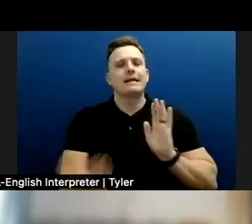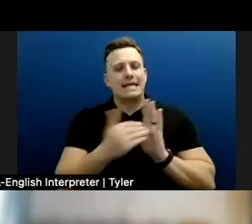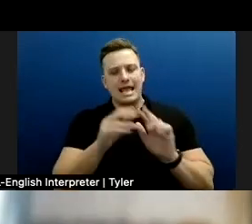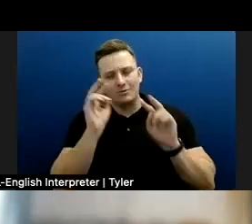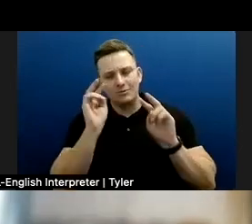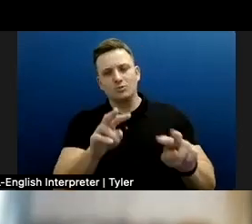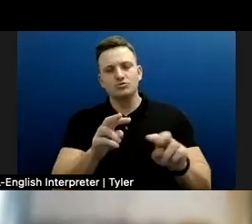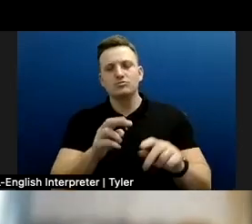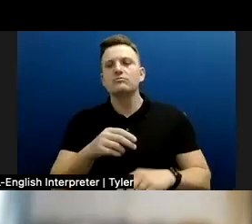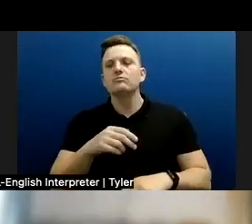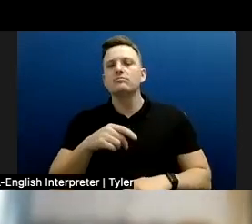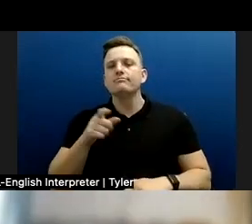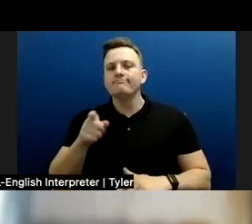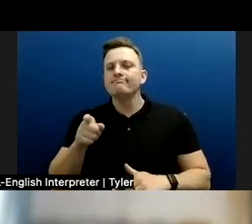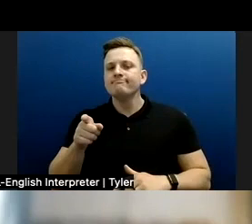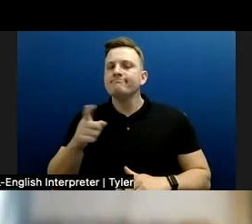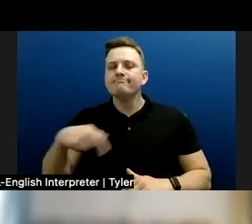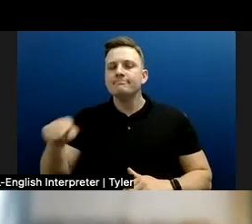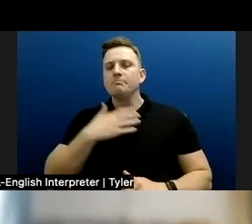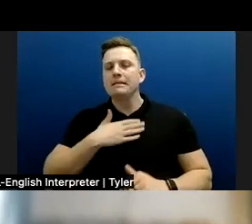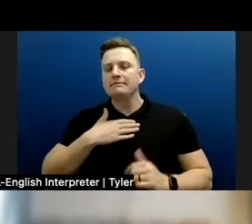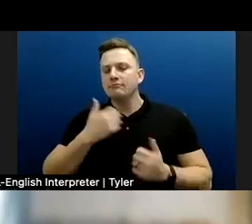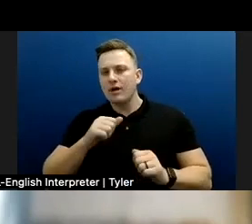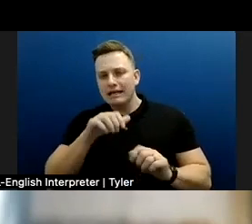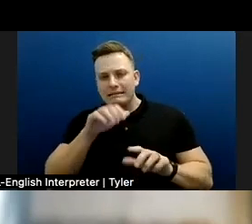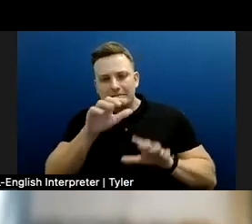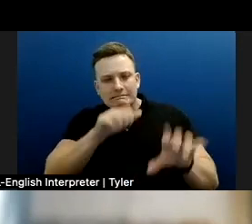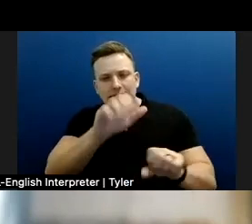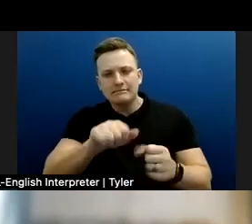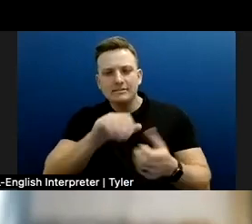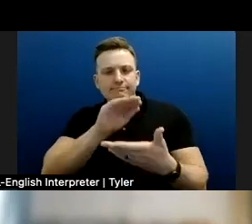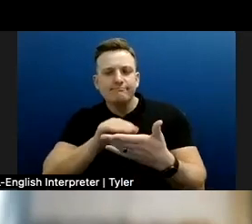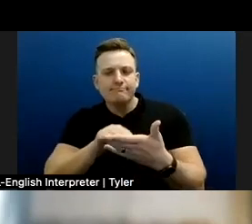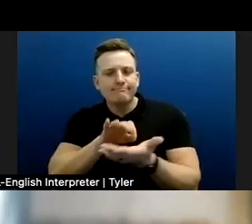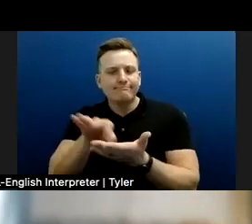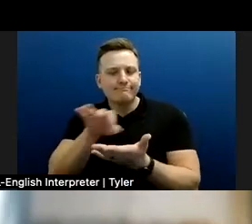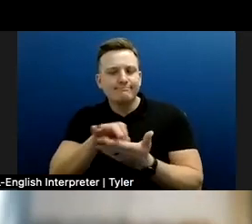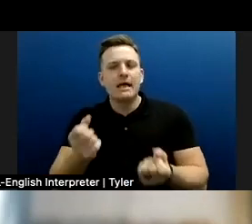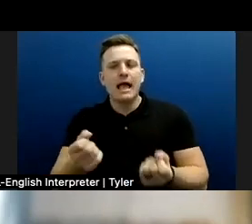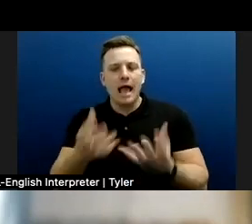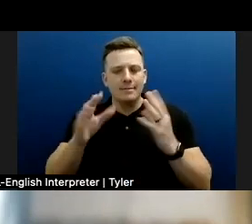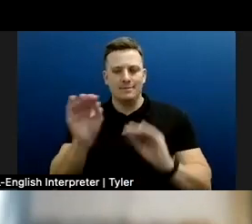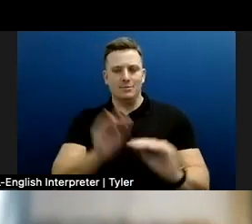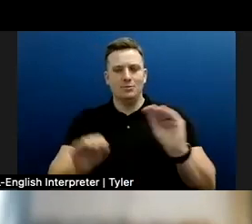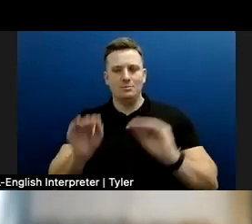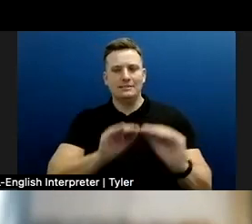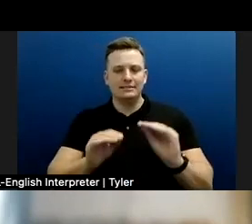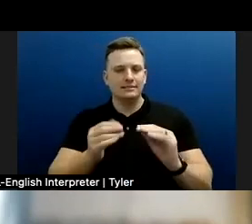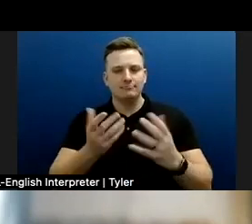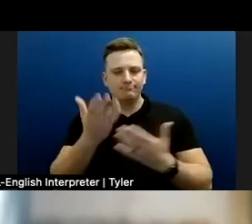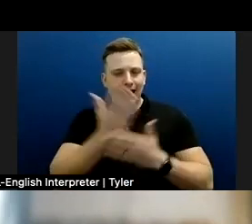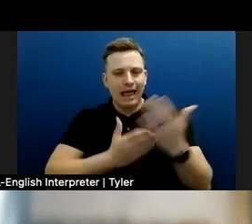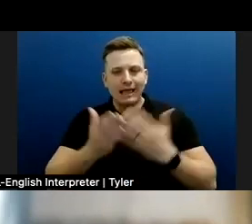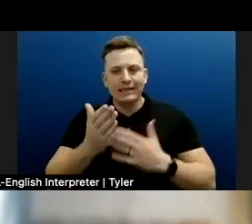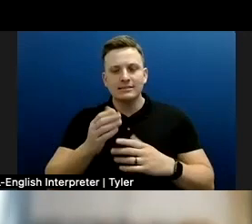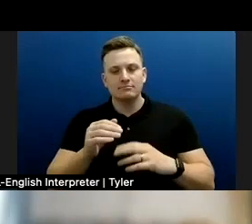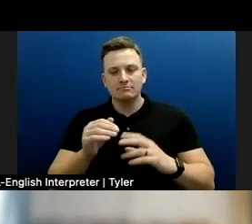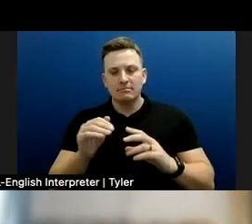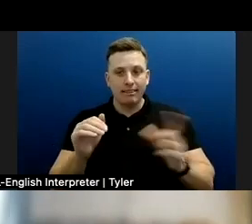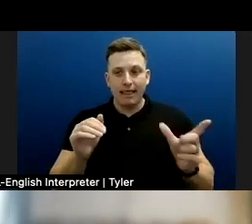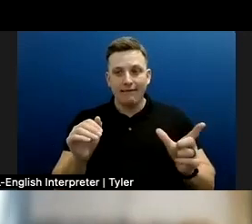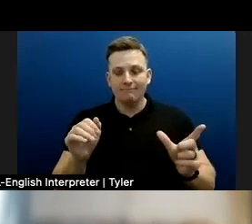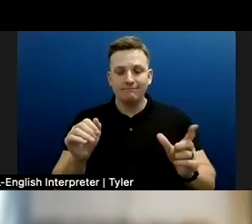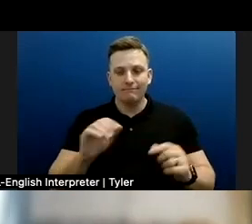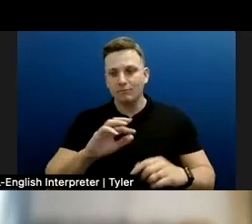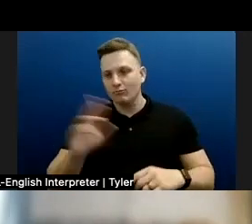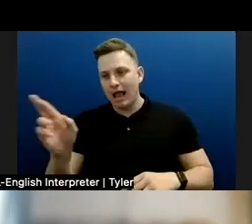capture as many different kinds of movements you see. How many ways do the hands go? Do they go left, to the right, up,